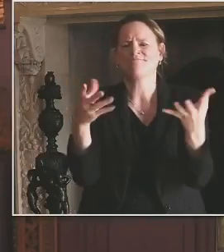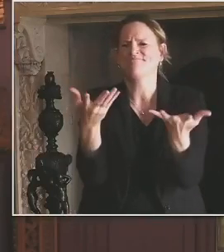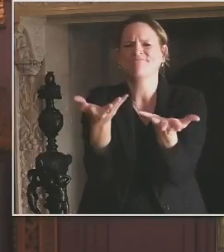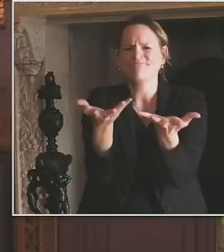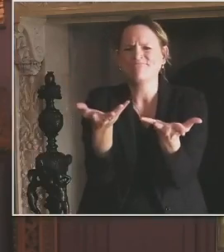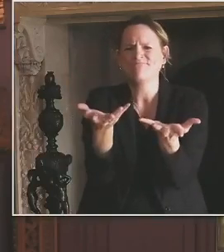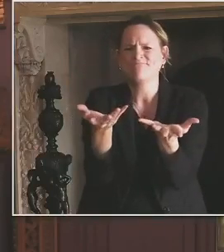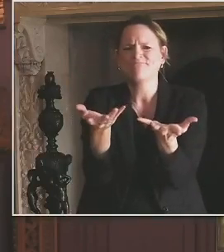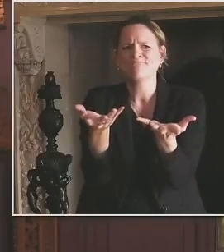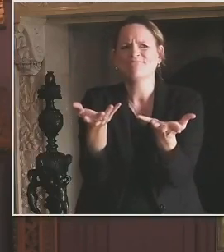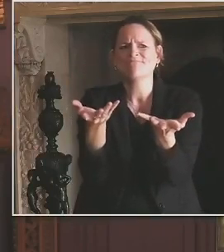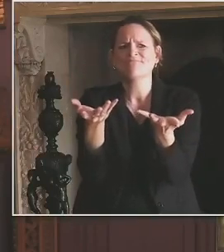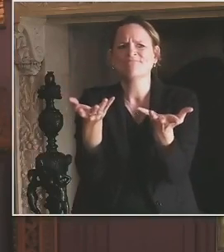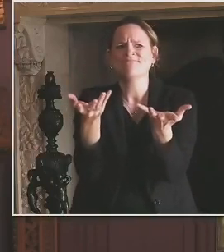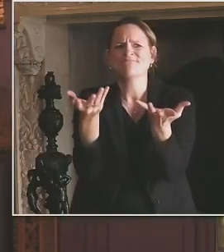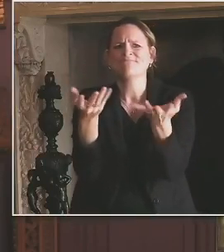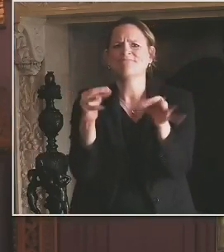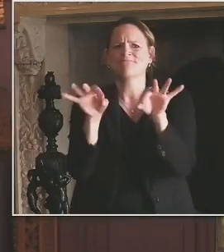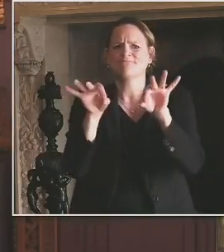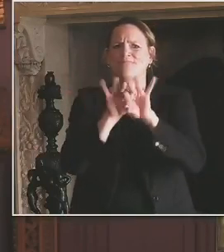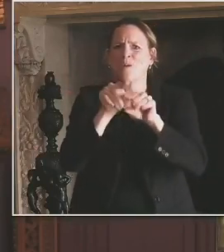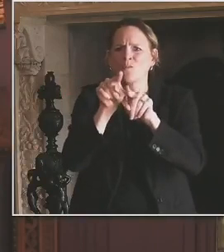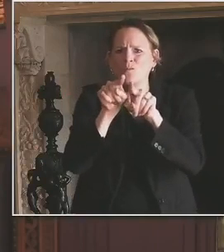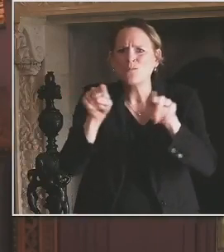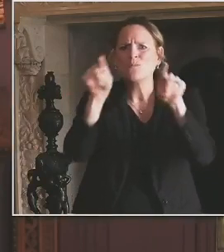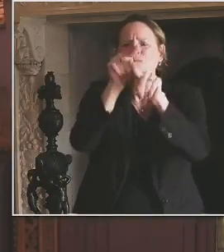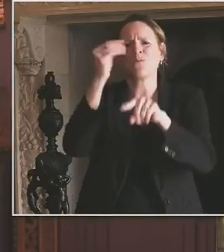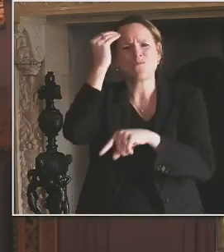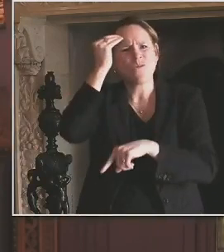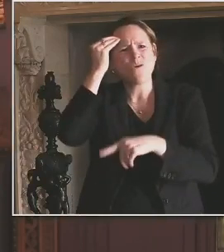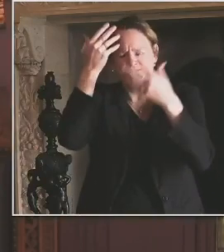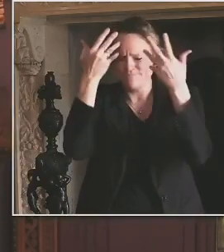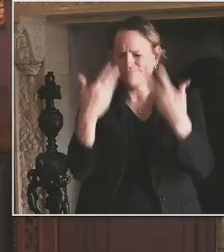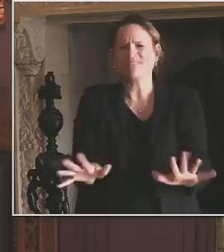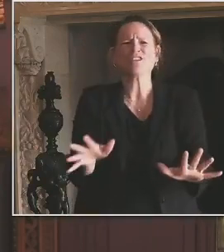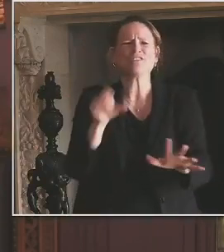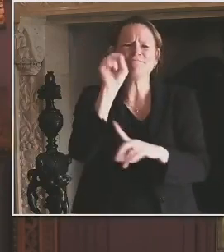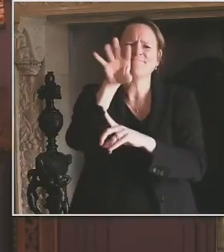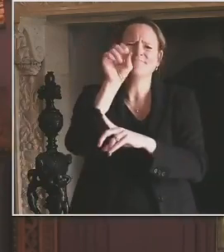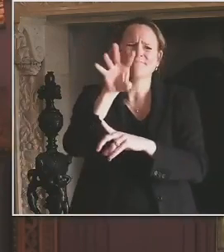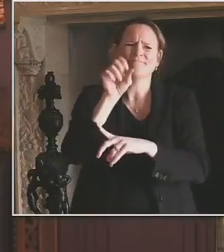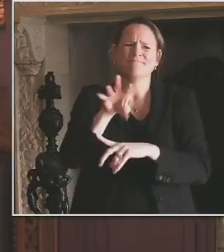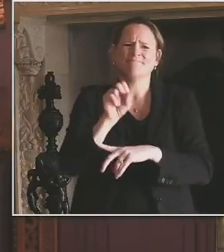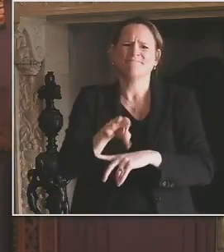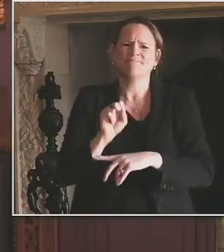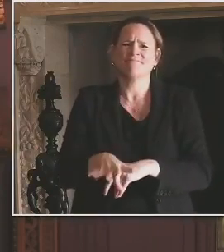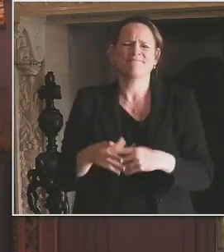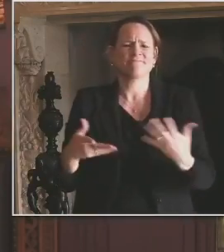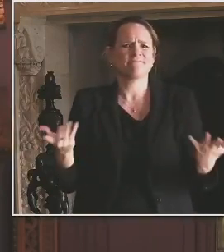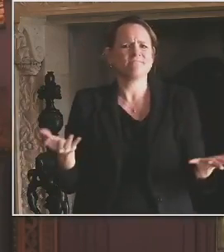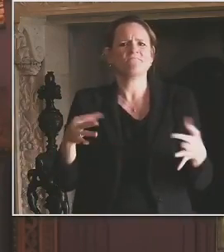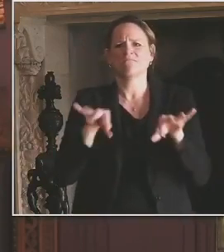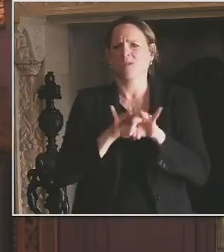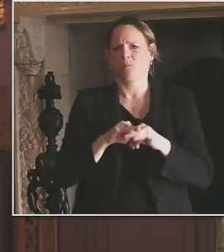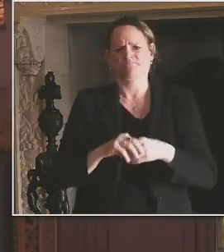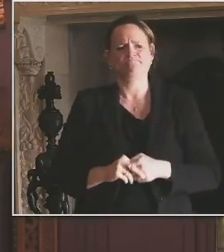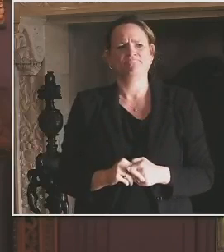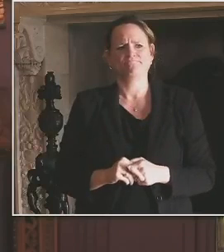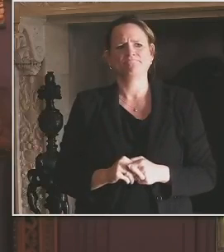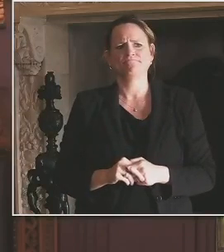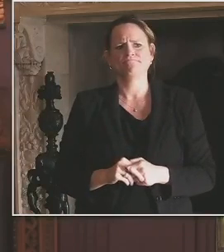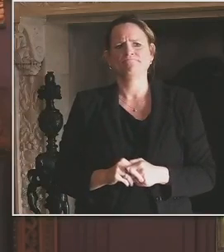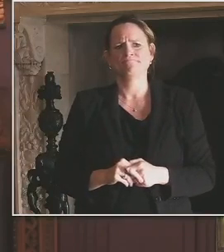important tool in a toolbox. And if I need to rethink that, I will. But we have how many roads cross